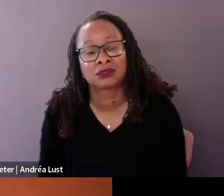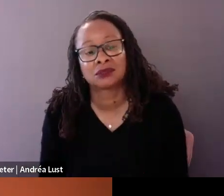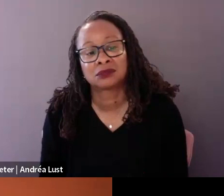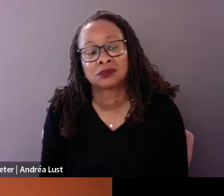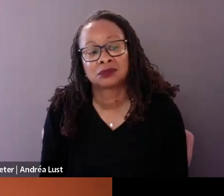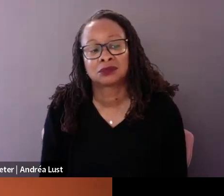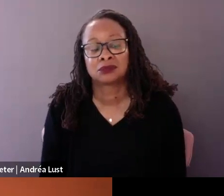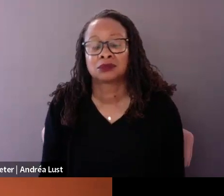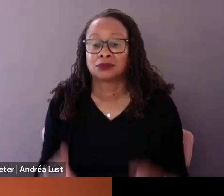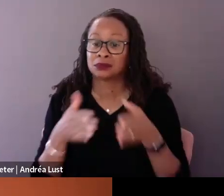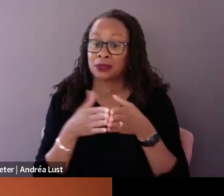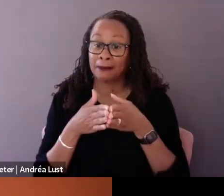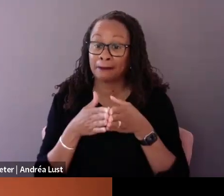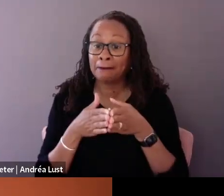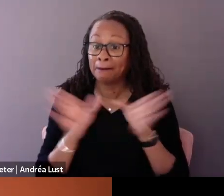publicly,